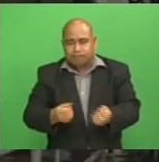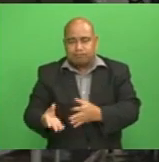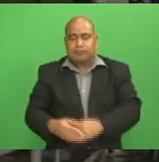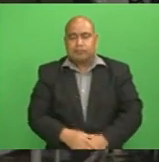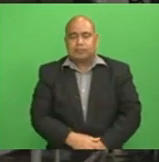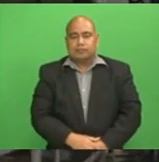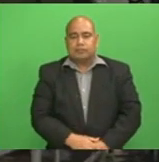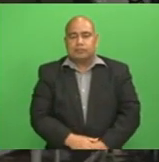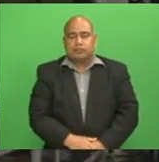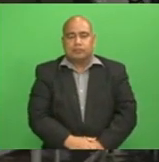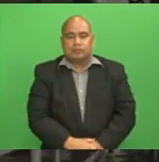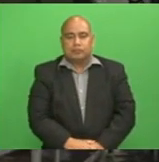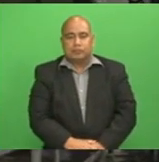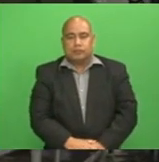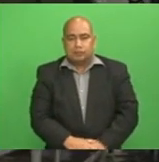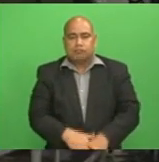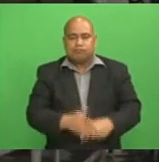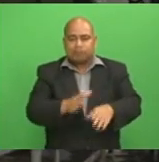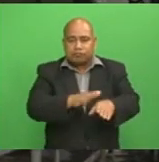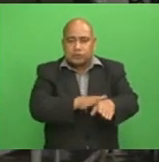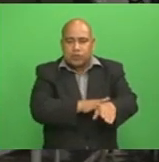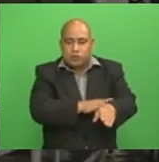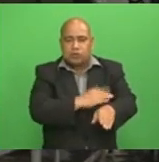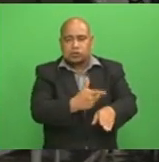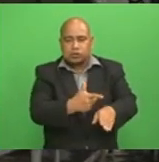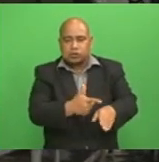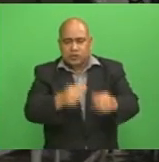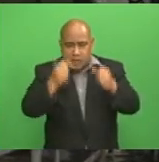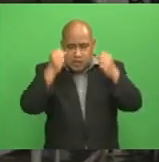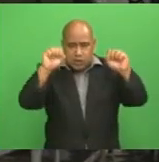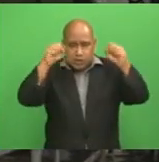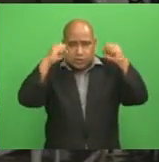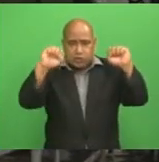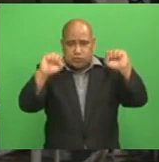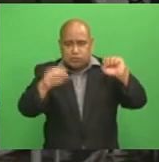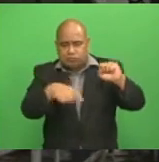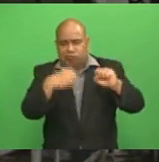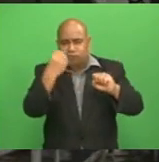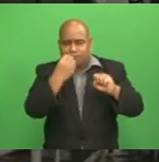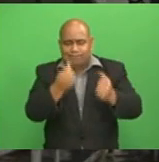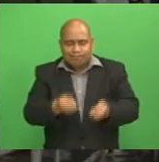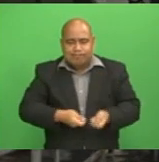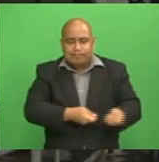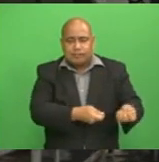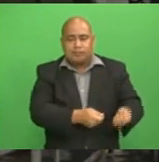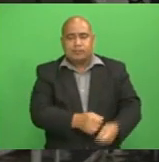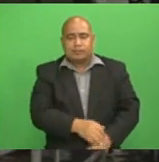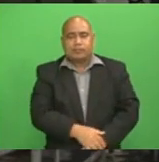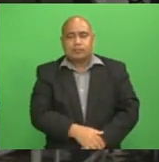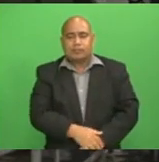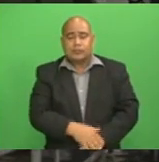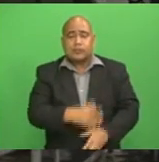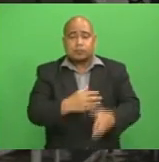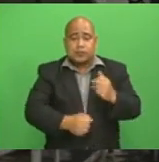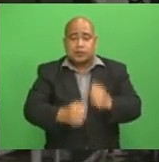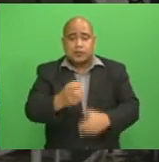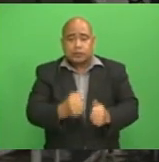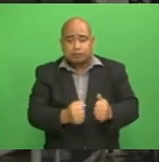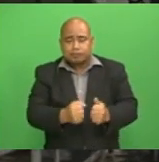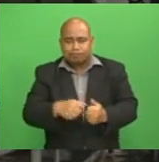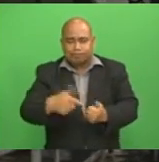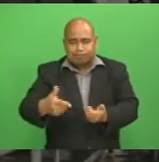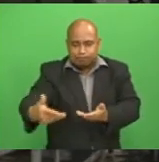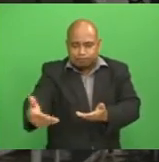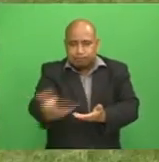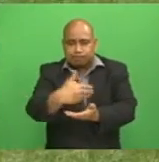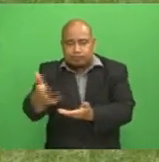slow in supply of cattle supplement feed, and our milk collection, the proceeds were not